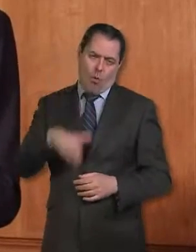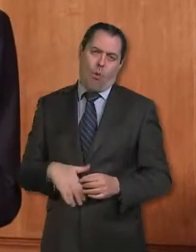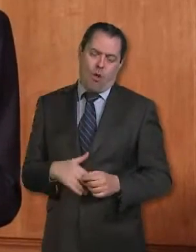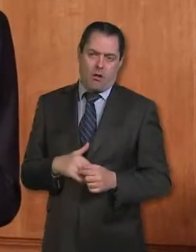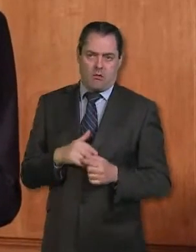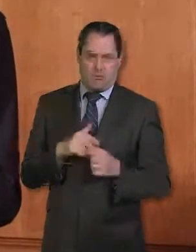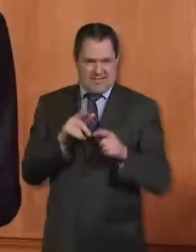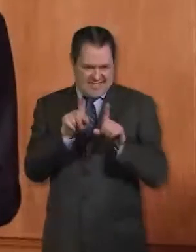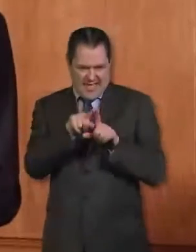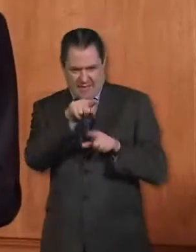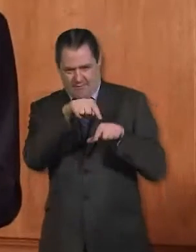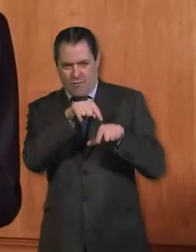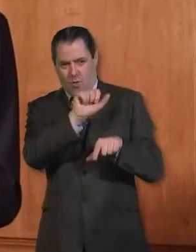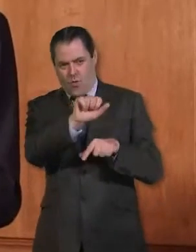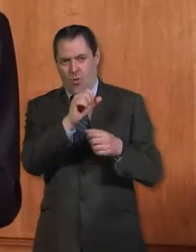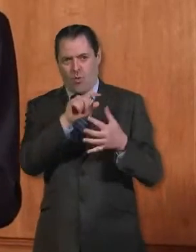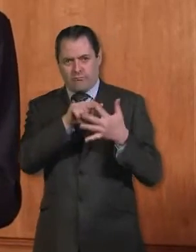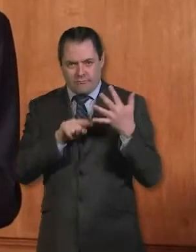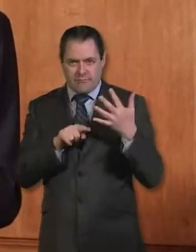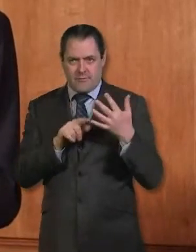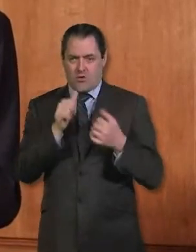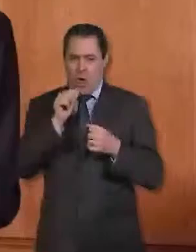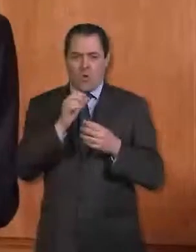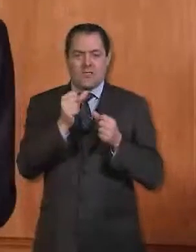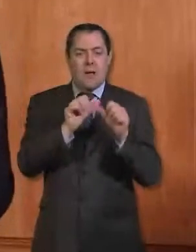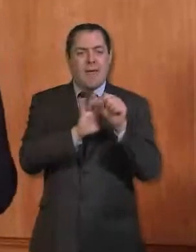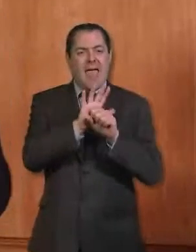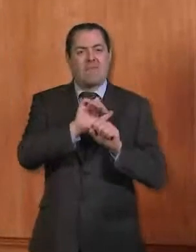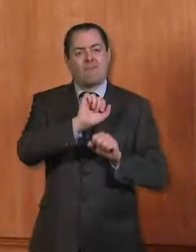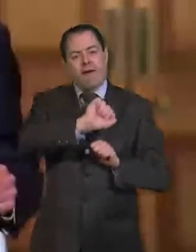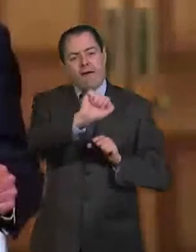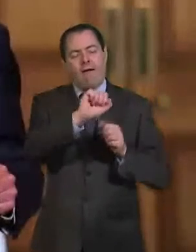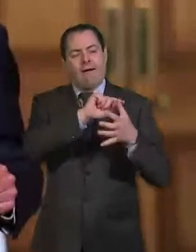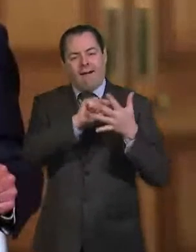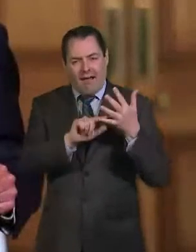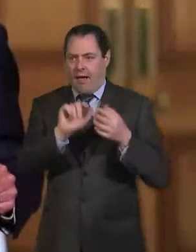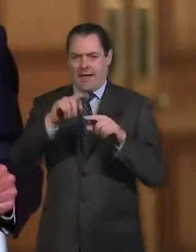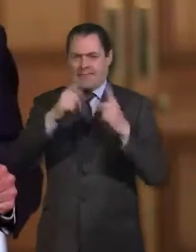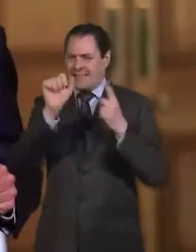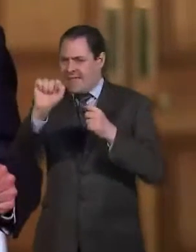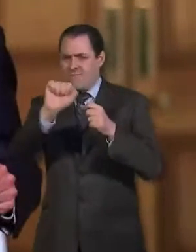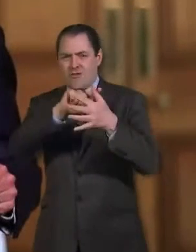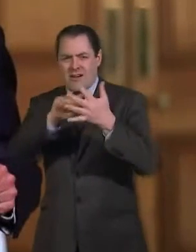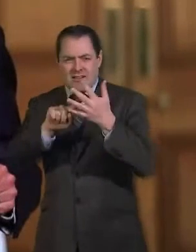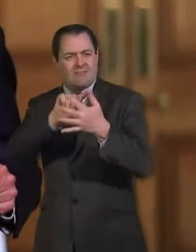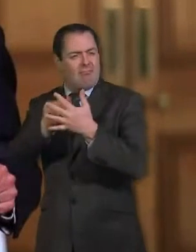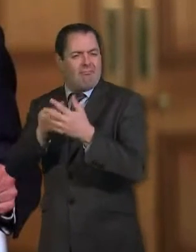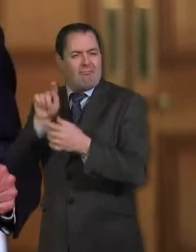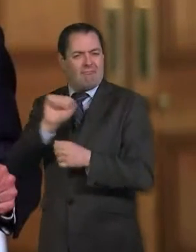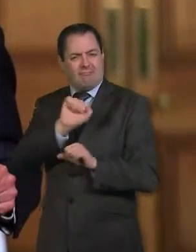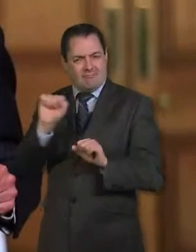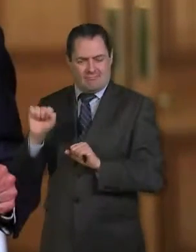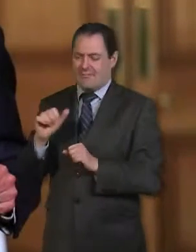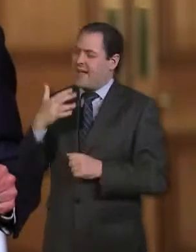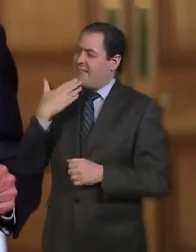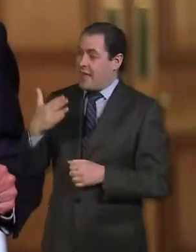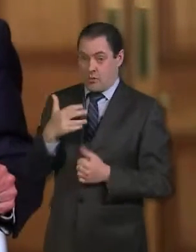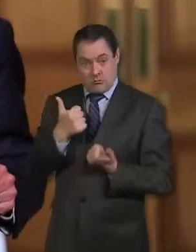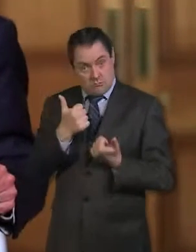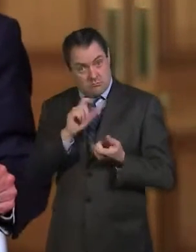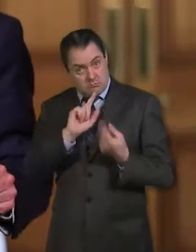special characteristics of different parts of the country. Thank you. Thanks very much. Was Professor Newton's answer good enough for you? Thank